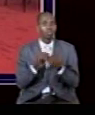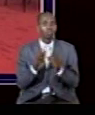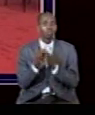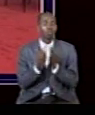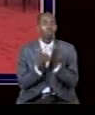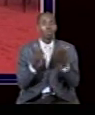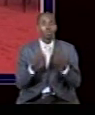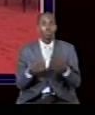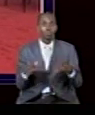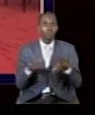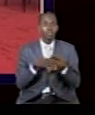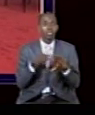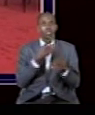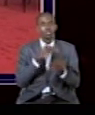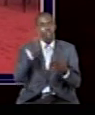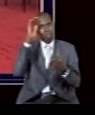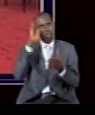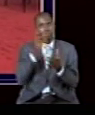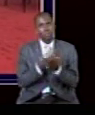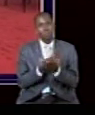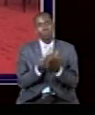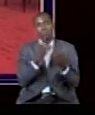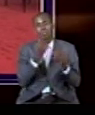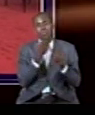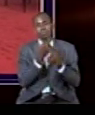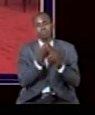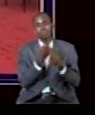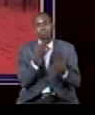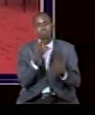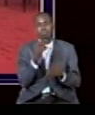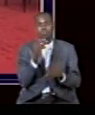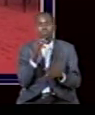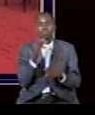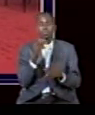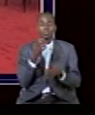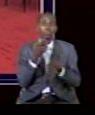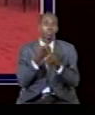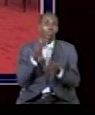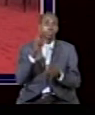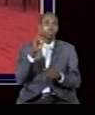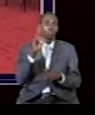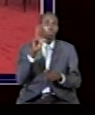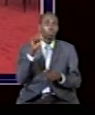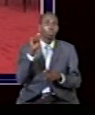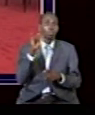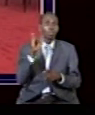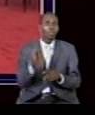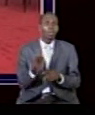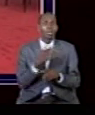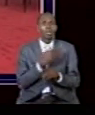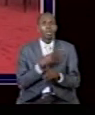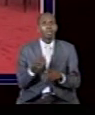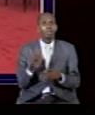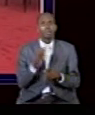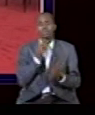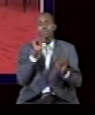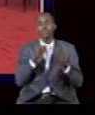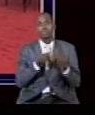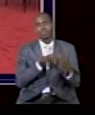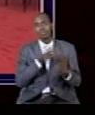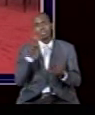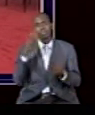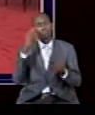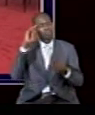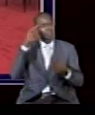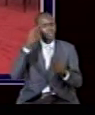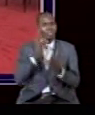husband caught COVID in Dubai and was unable to travel to Nigeria, and she was weeping, crying that the wedding would not hold.